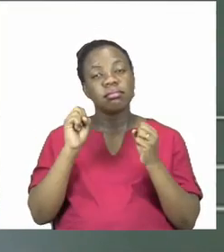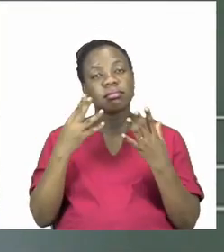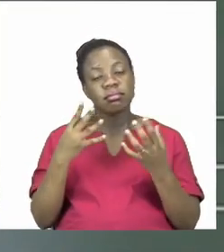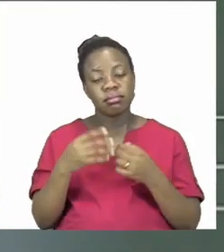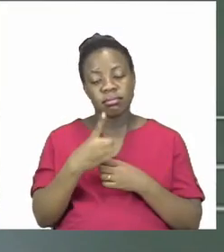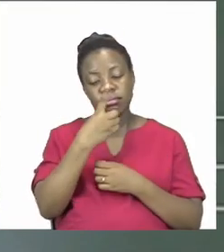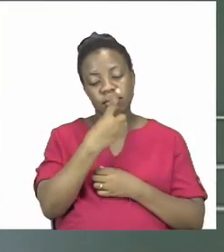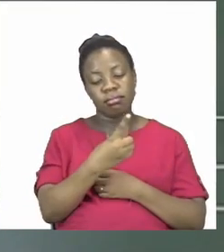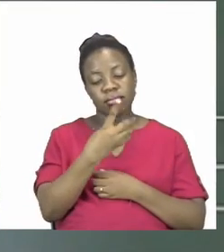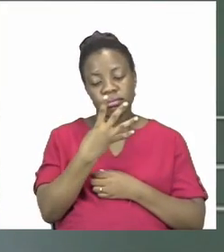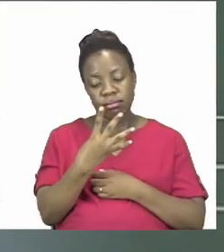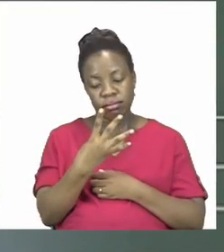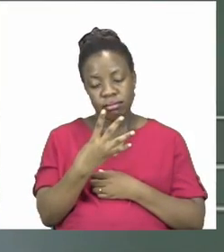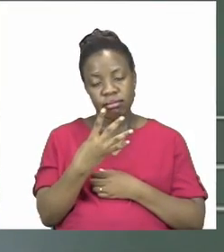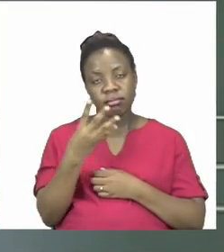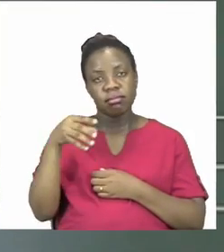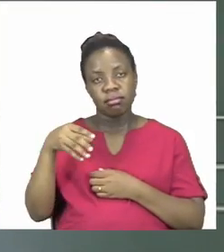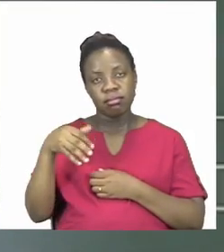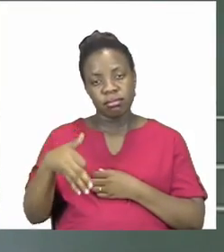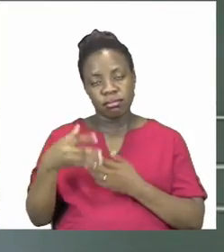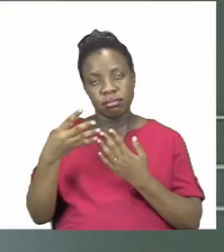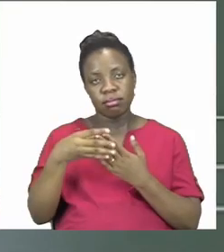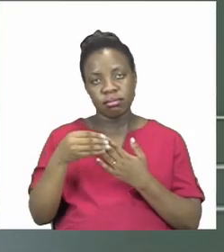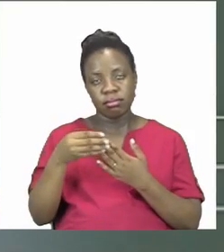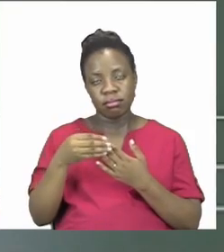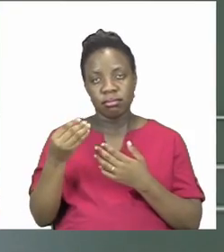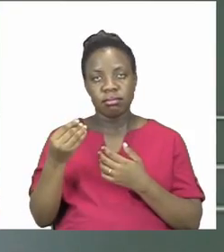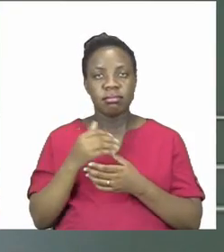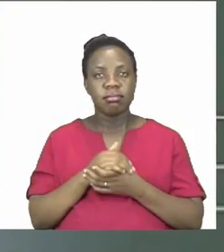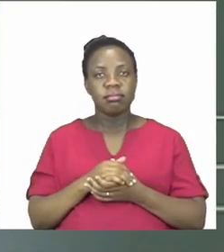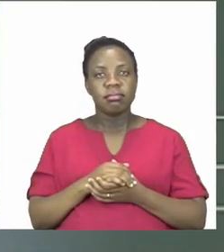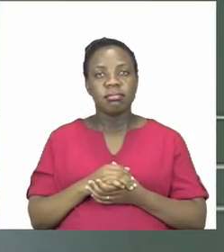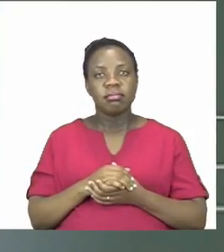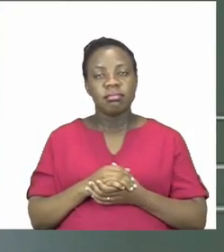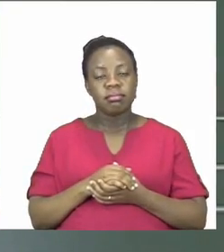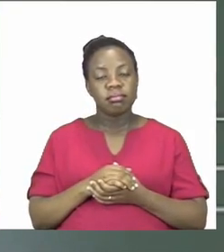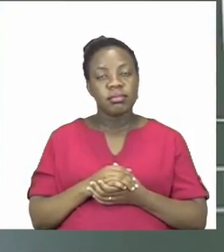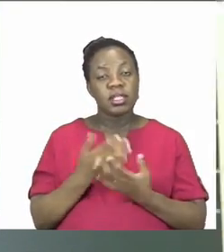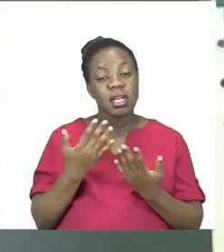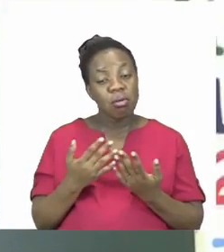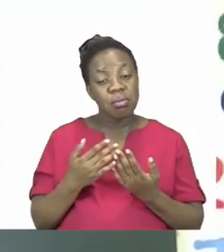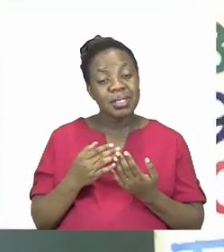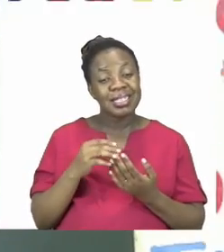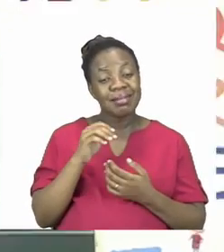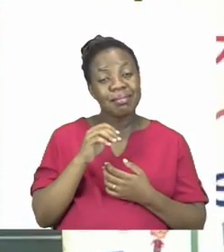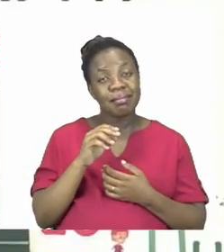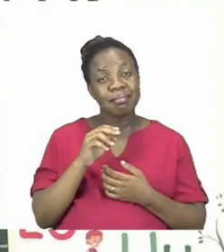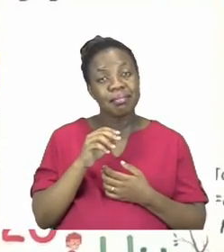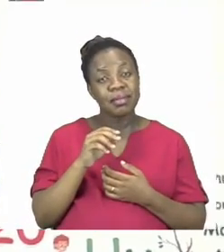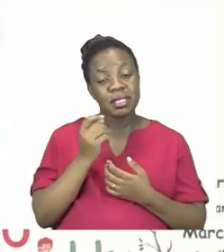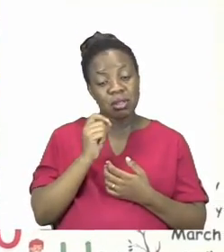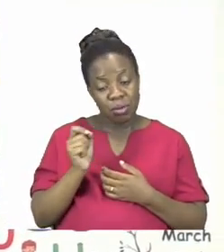$14.00. Go ahead and write that as your answer. You say $14